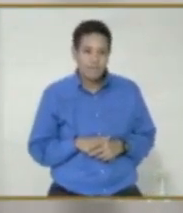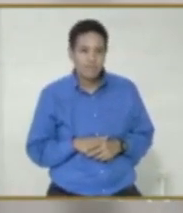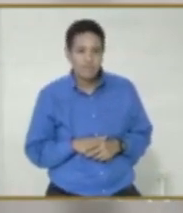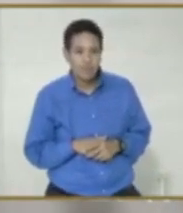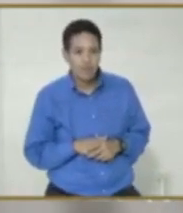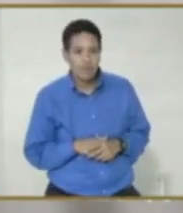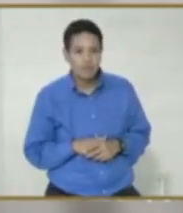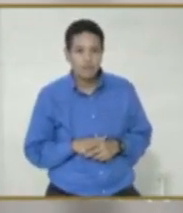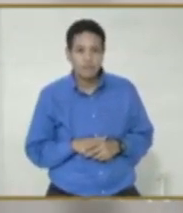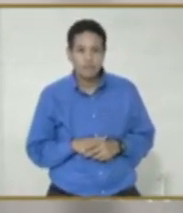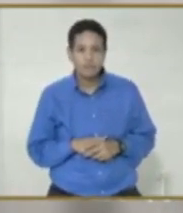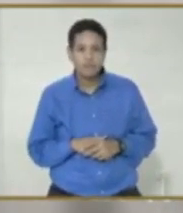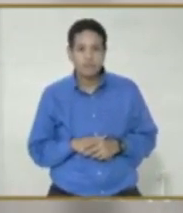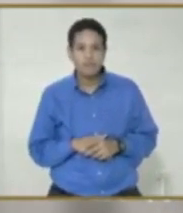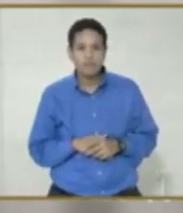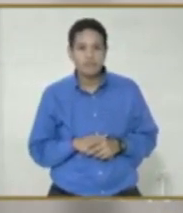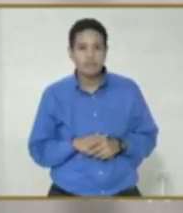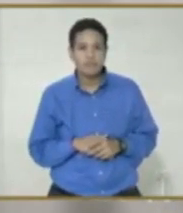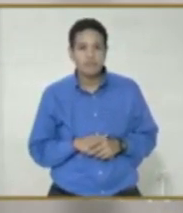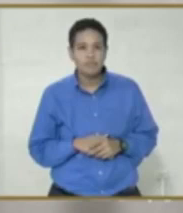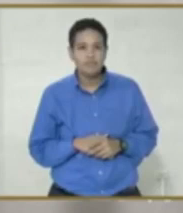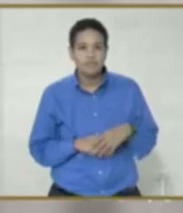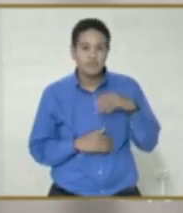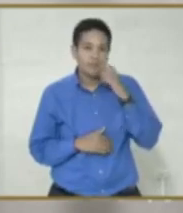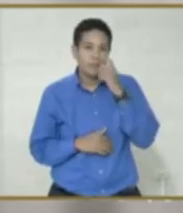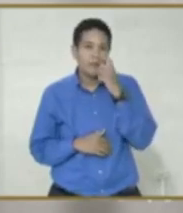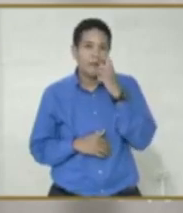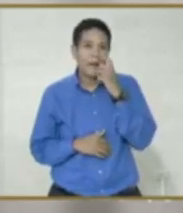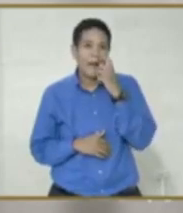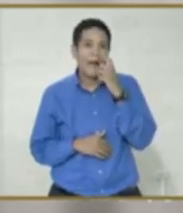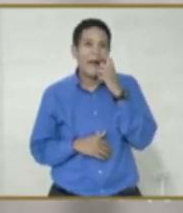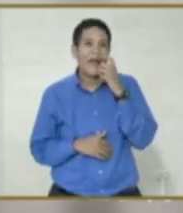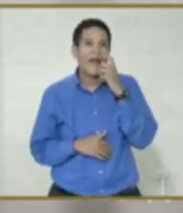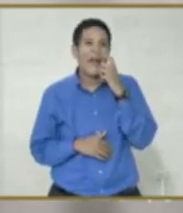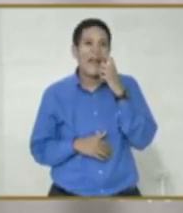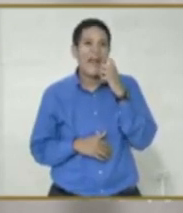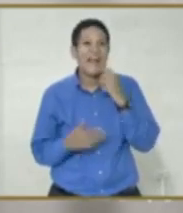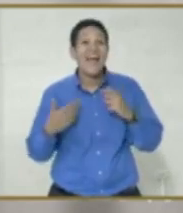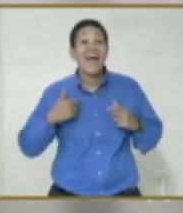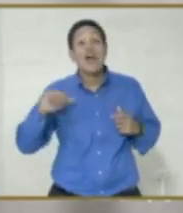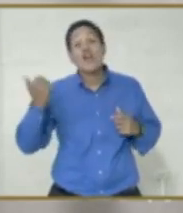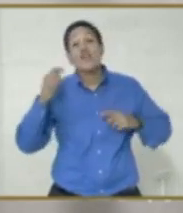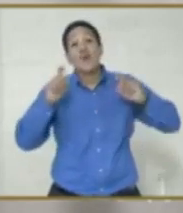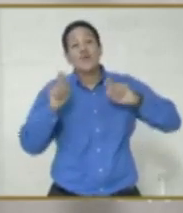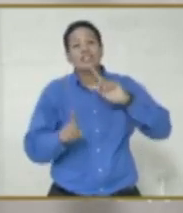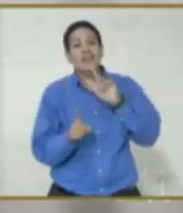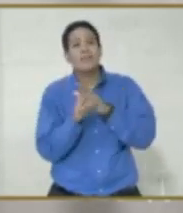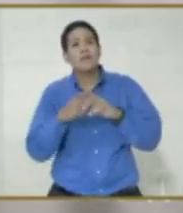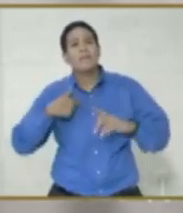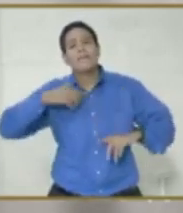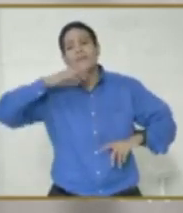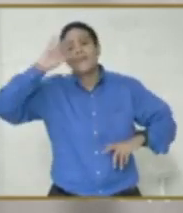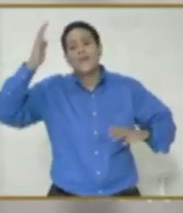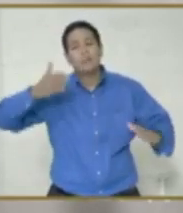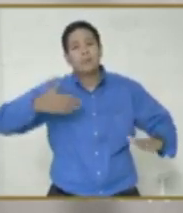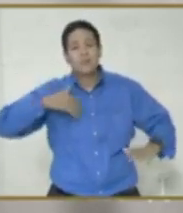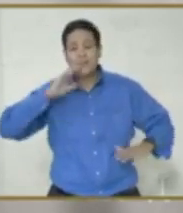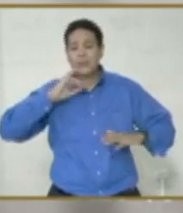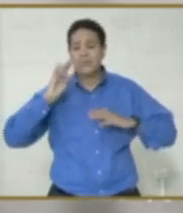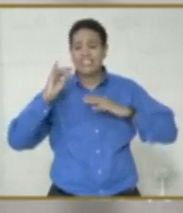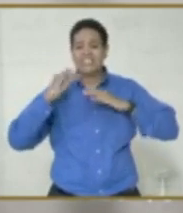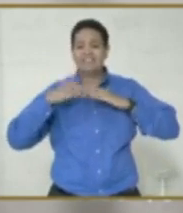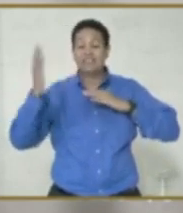Another question has come in. I am an elderly person living alone, over 70 years old. I often